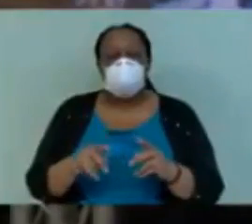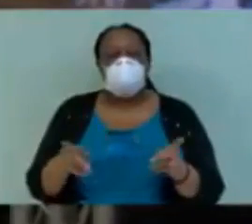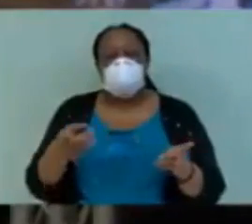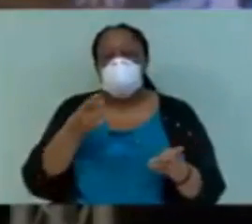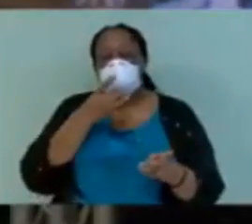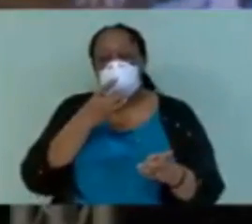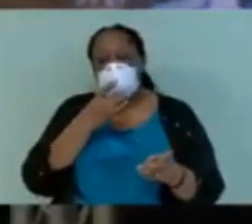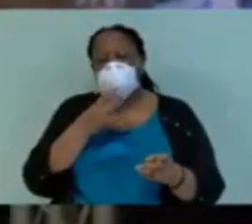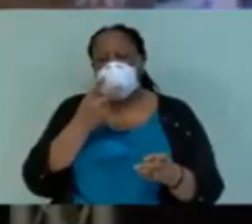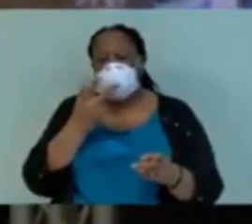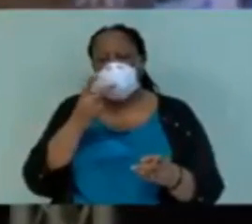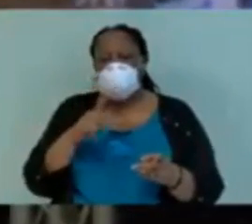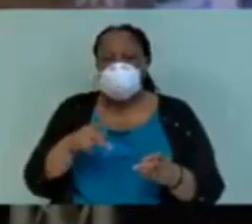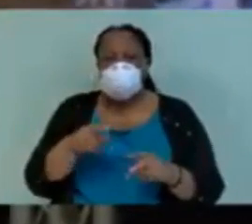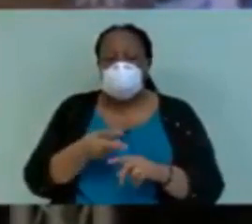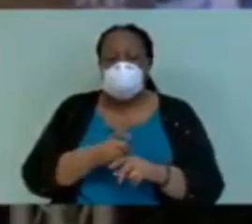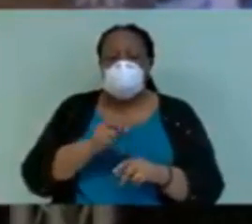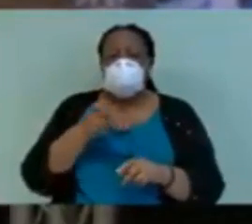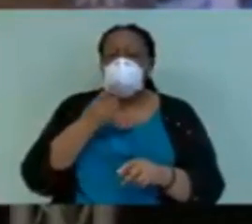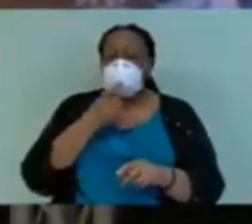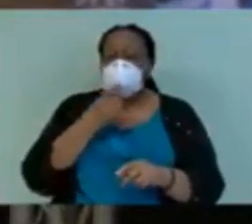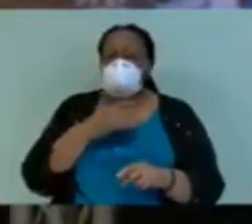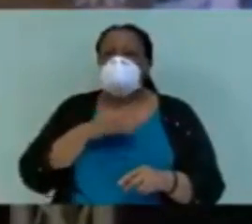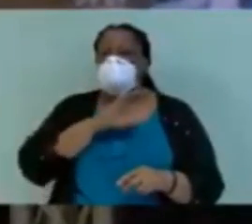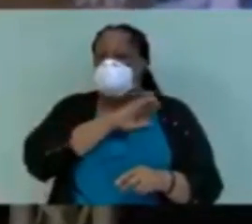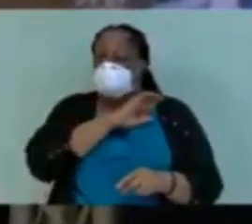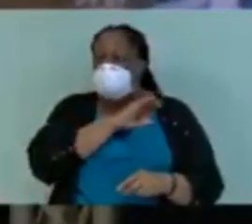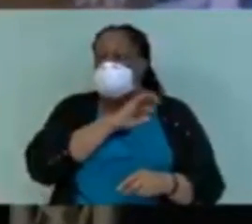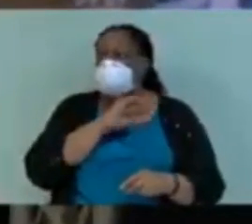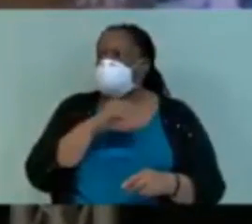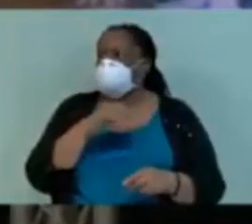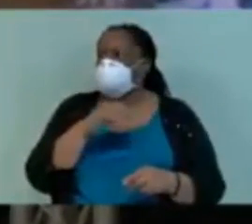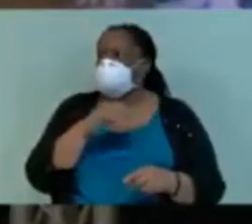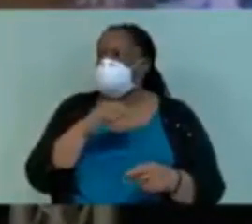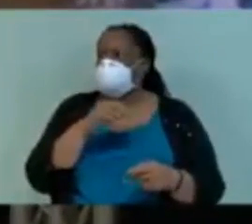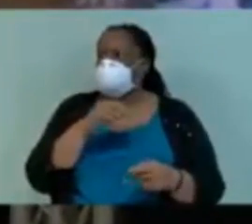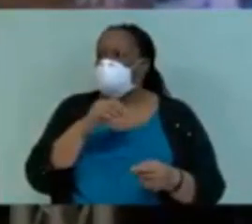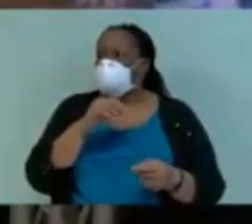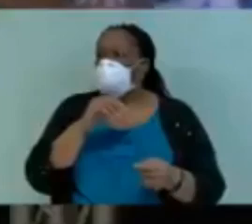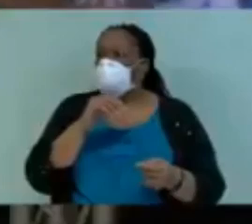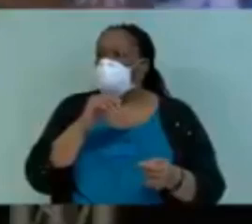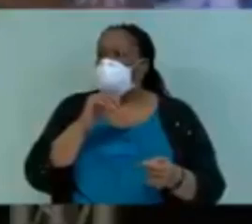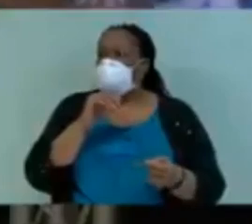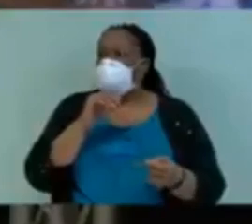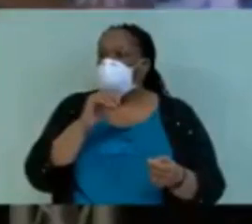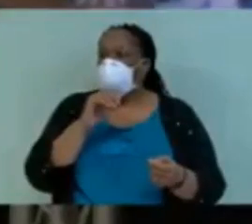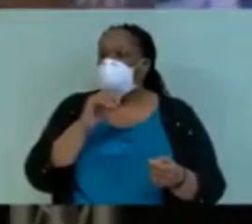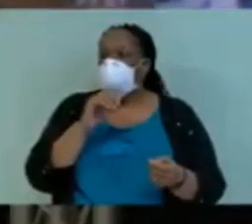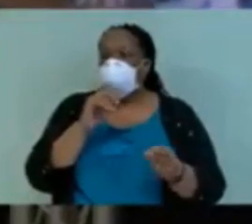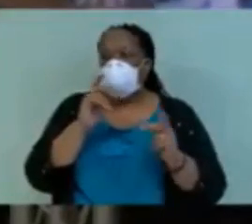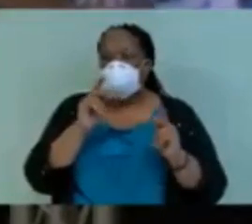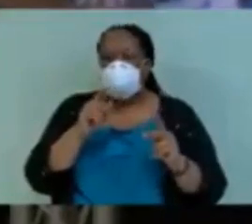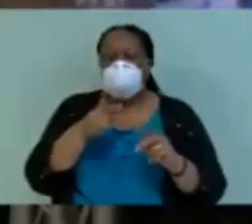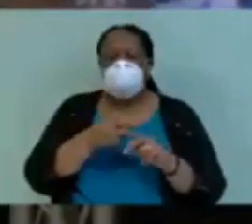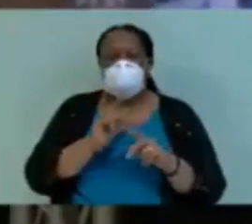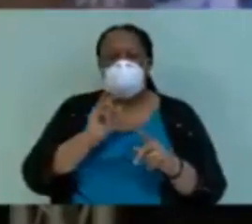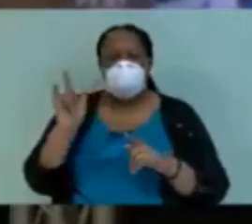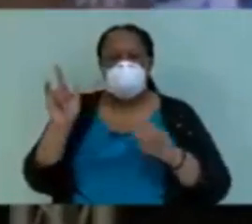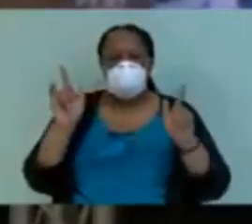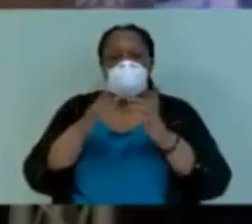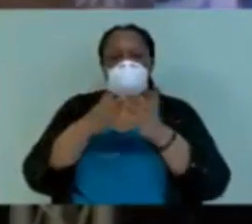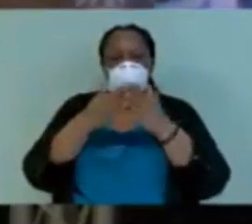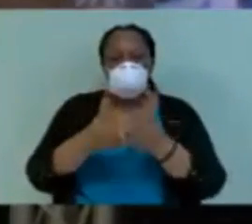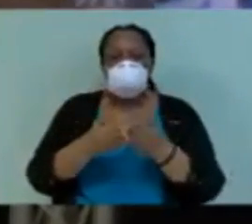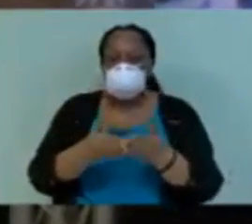We have the Communications Manager at Skellig, Ms. Patrice Harris. We have